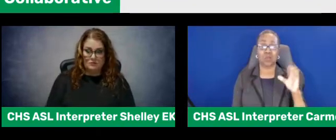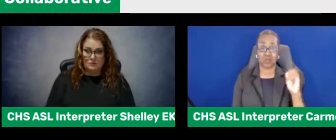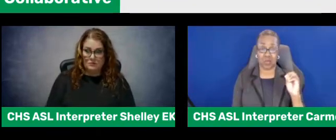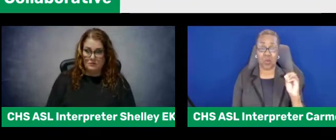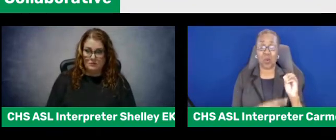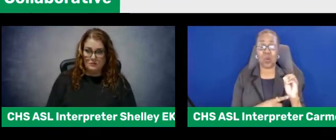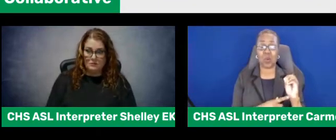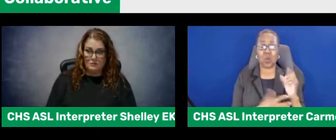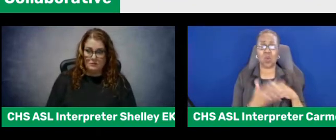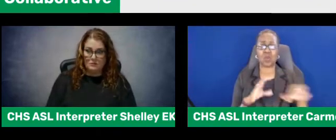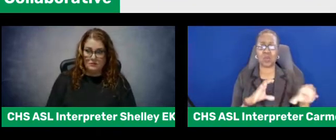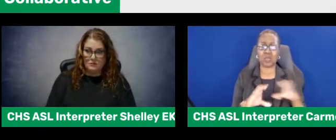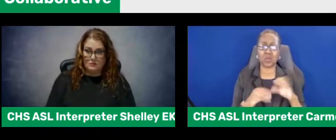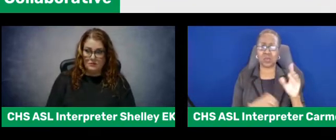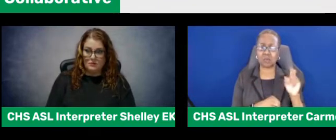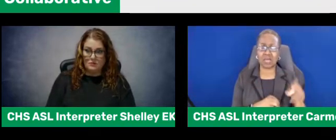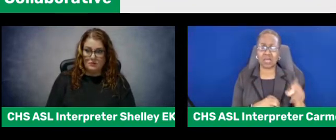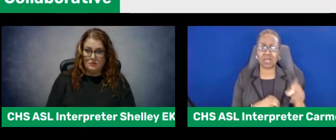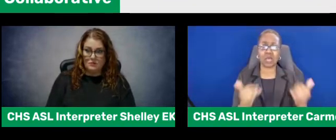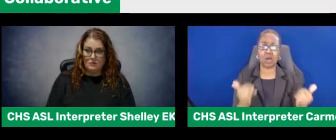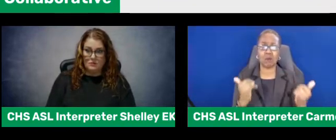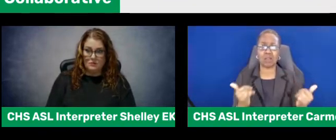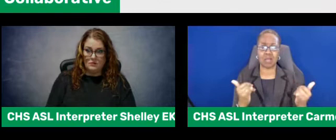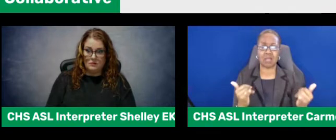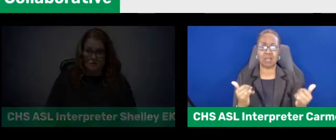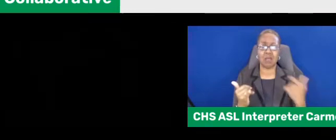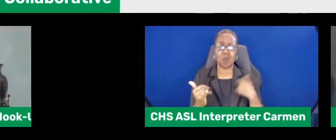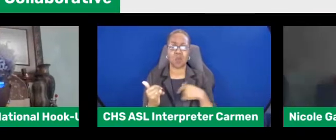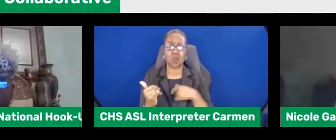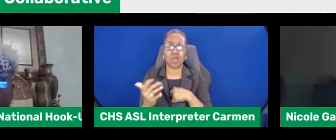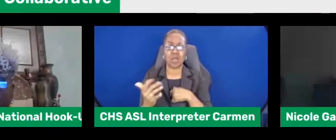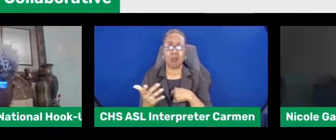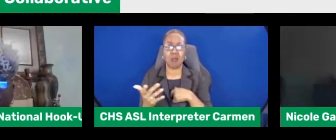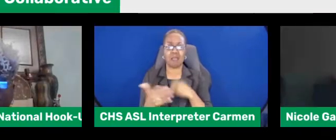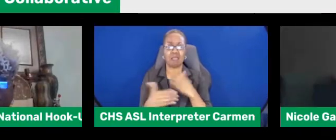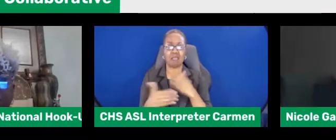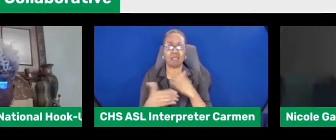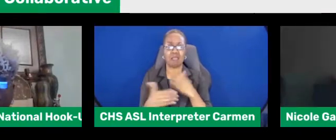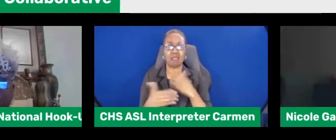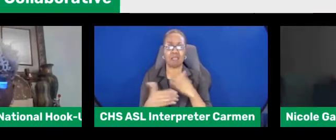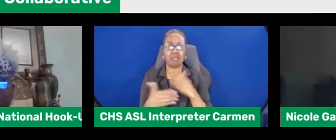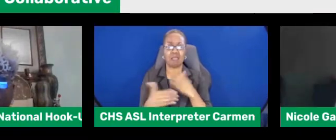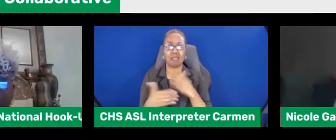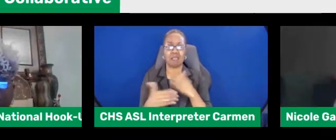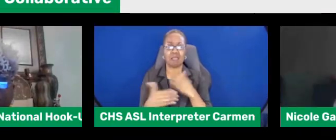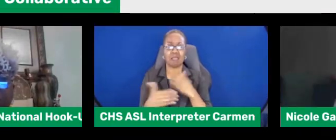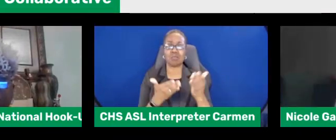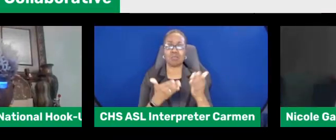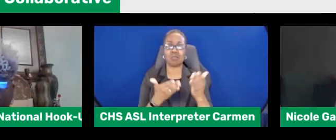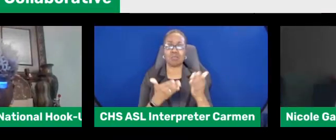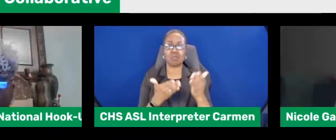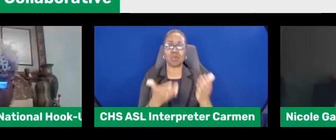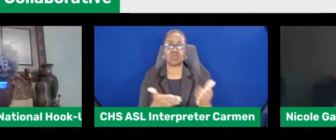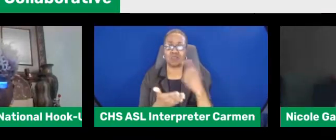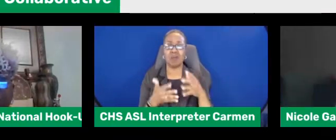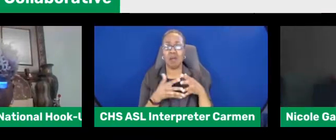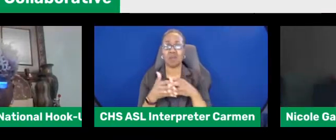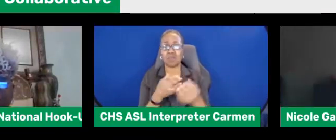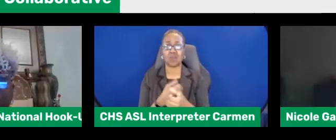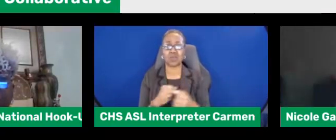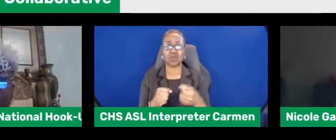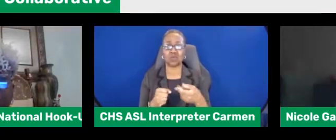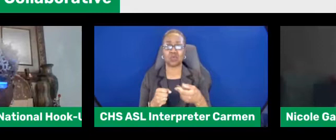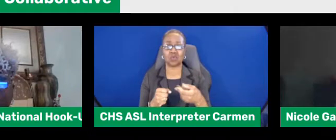what are we doing? Currently, we are in the process of proposing for American Rescue Plan Act